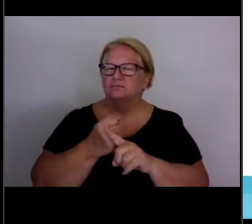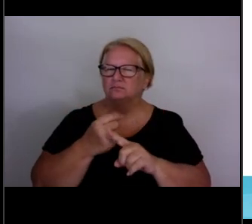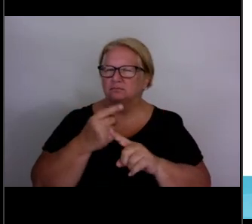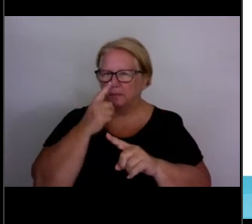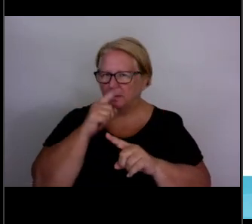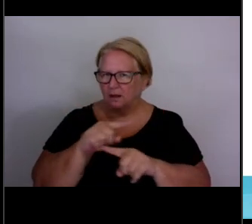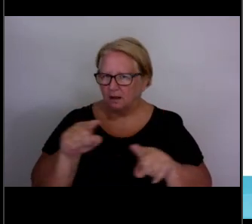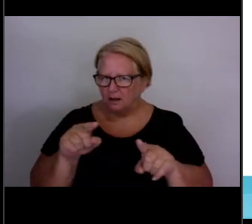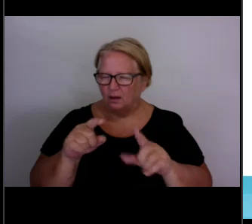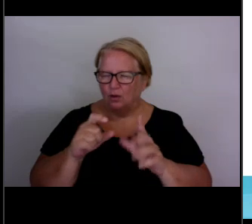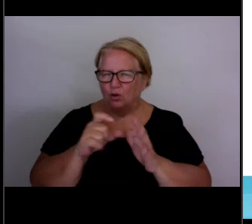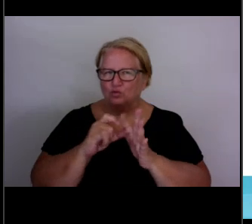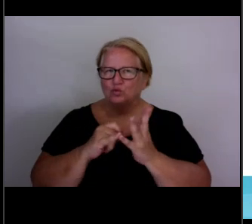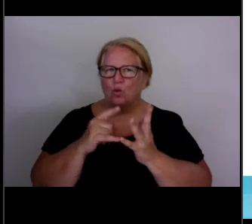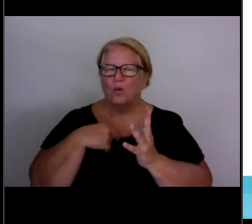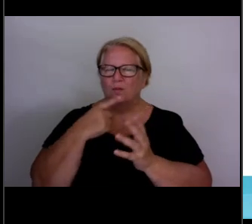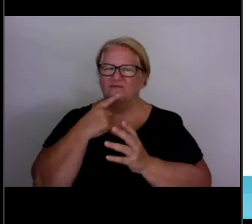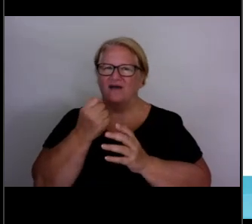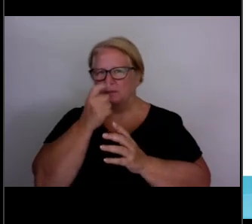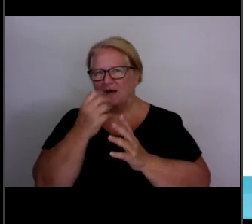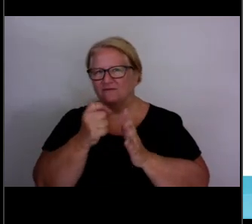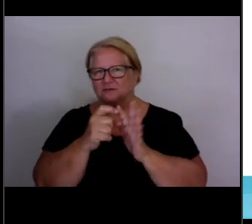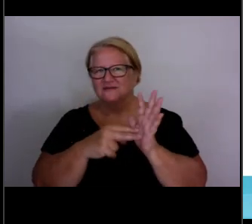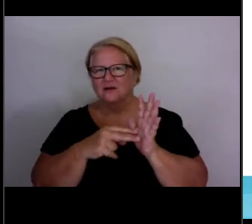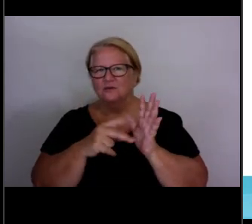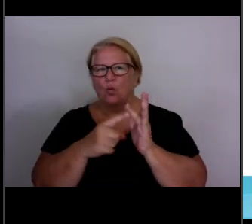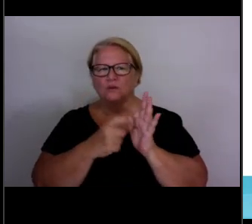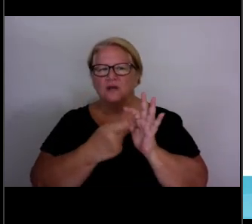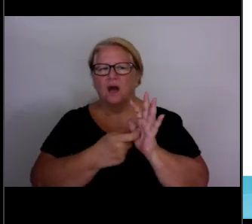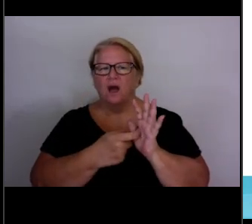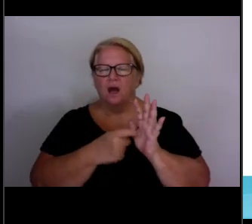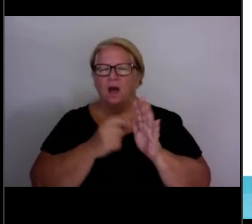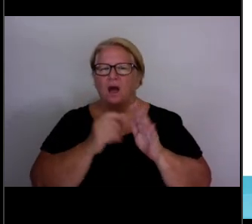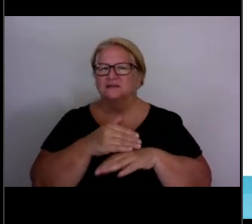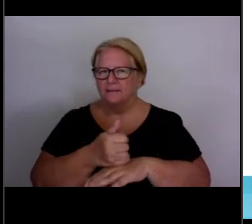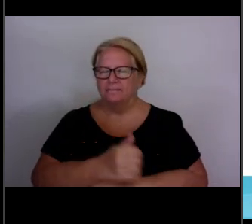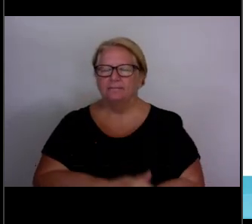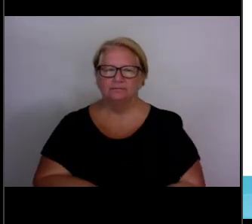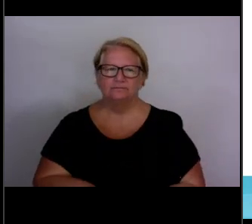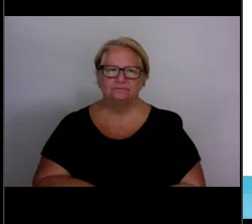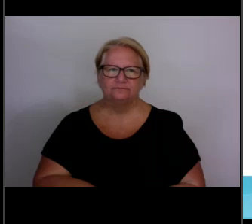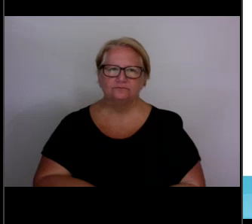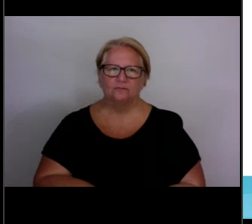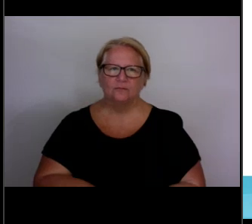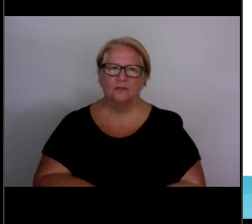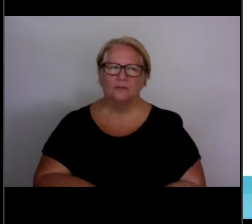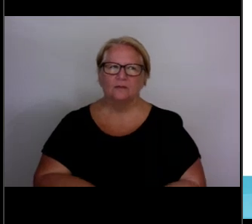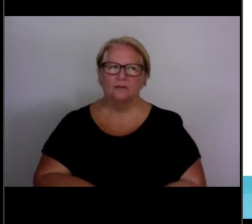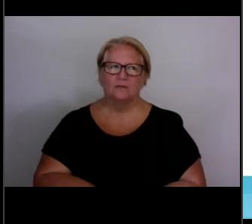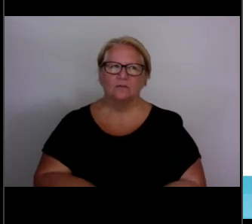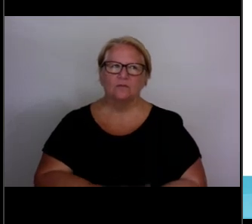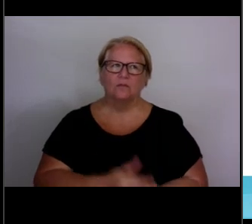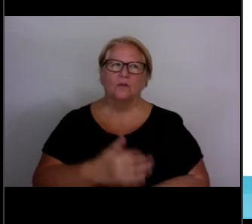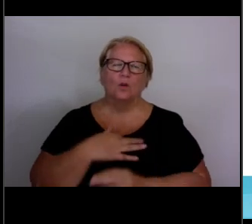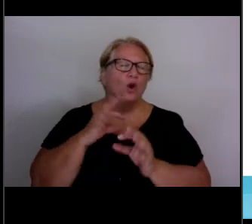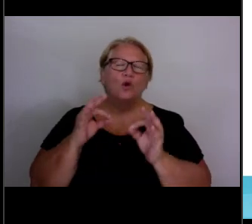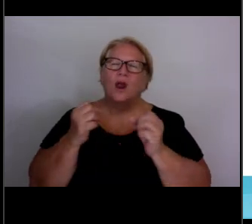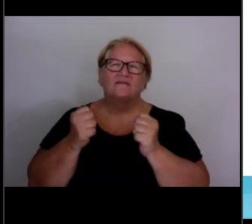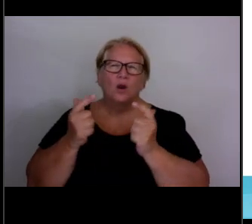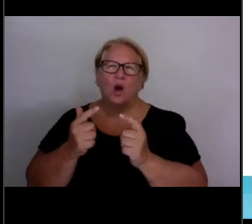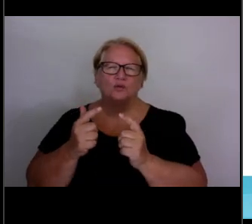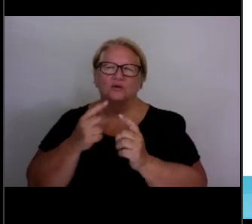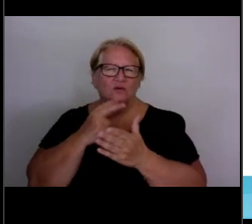domestic violence order in place. That's often really helpful. We don't get many referrals for intimate partner violence matters. We do them, but we